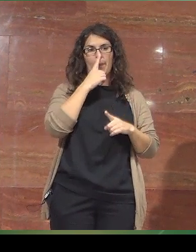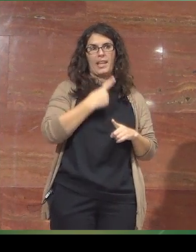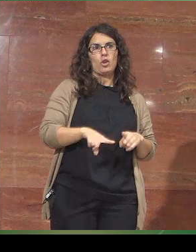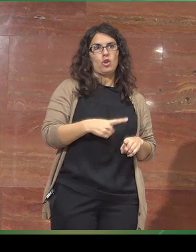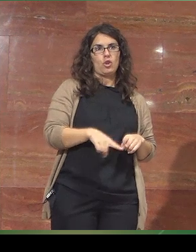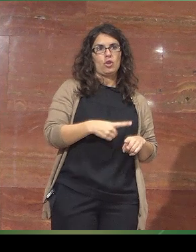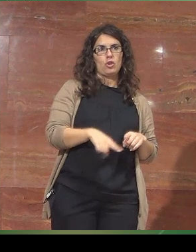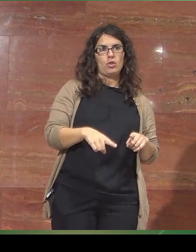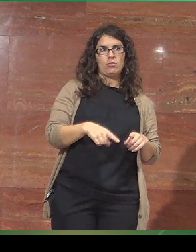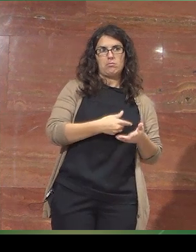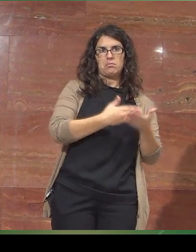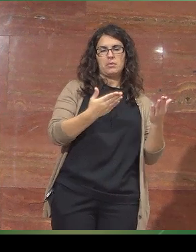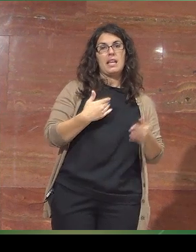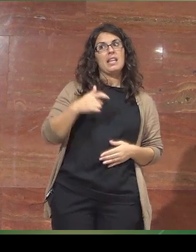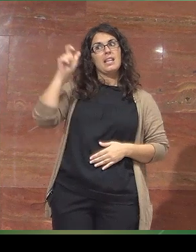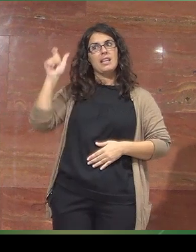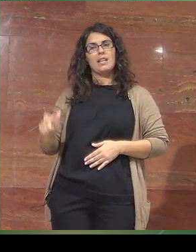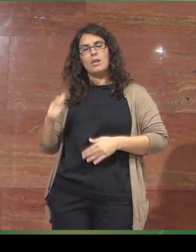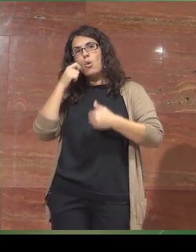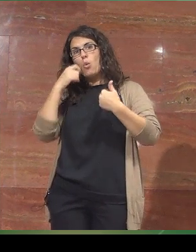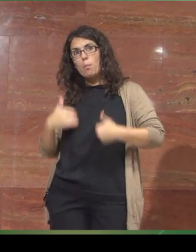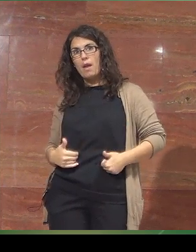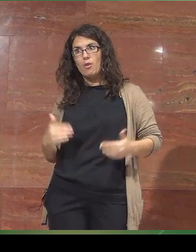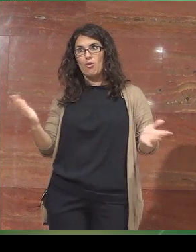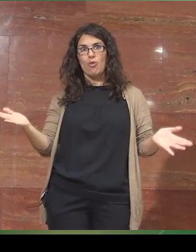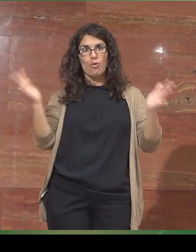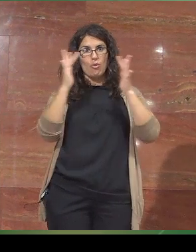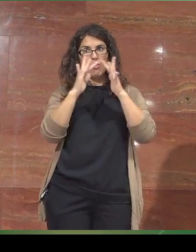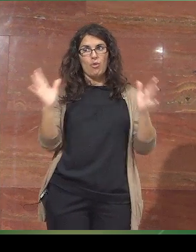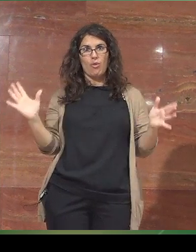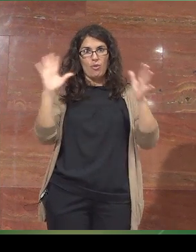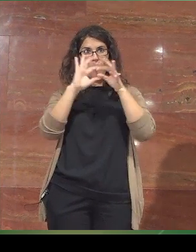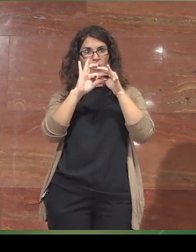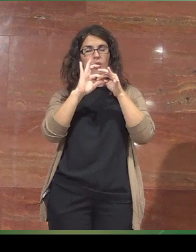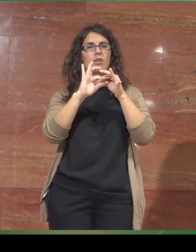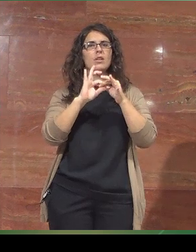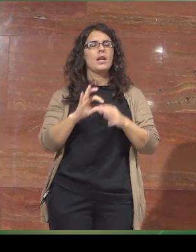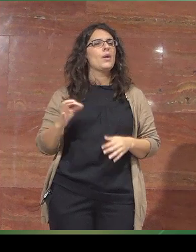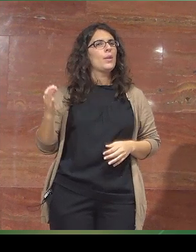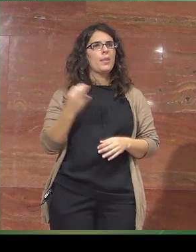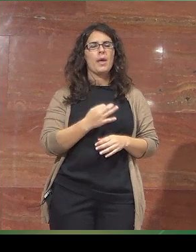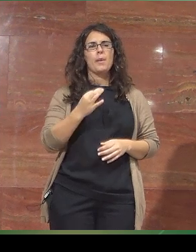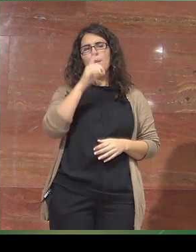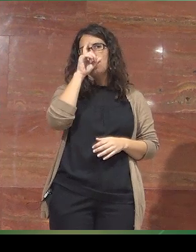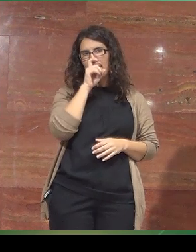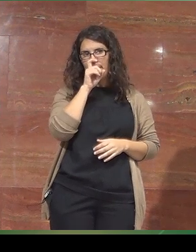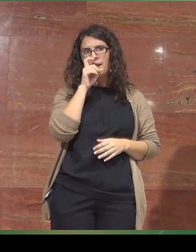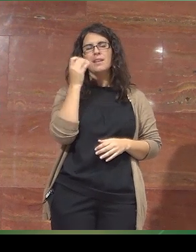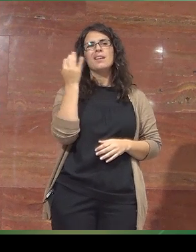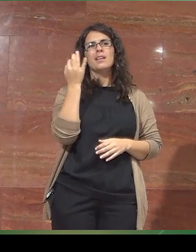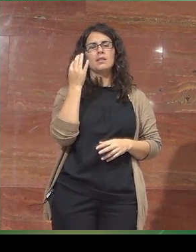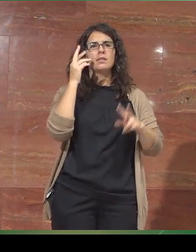humans has to have a sensorial quality also. Has not only to be functional, has not only